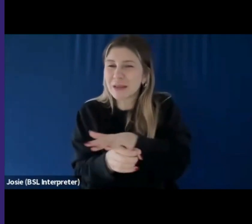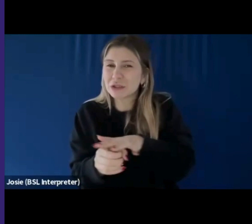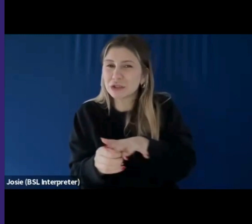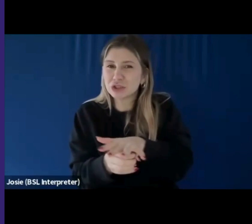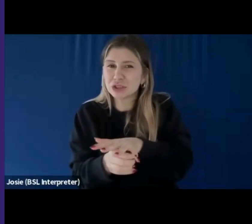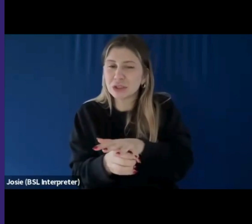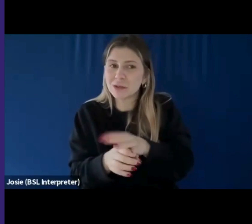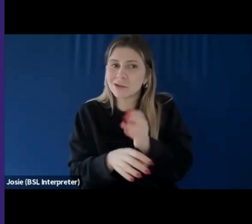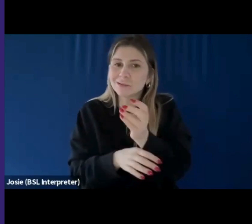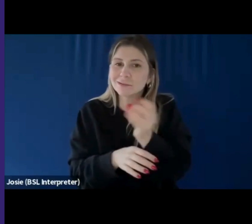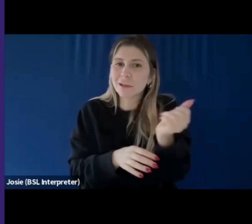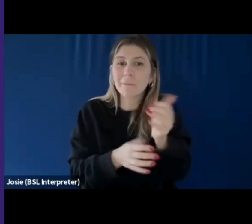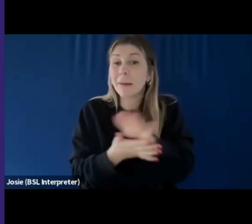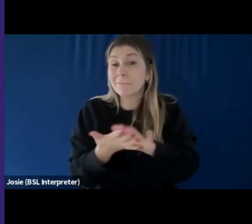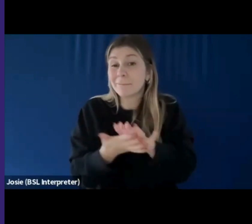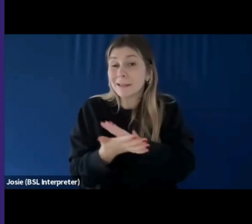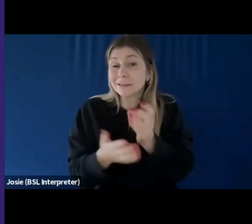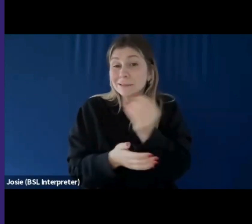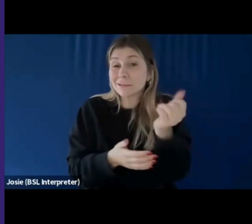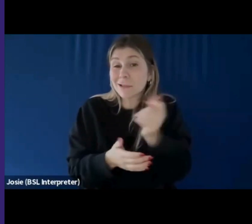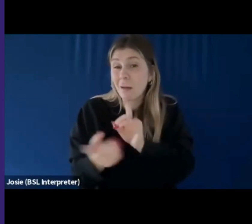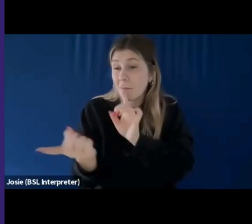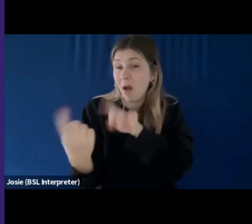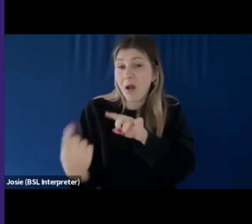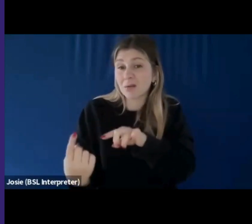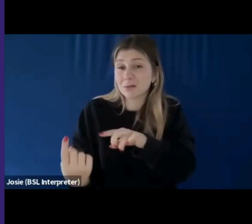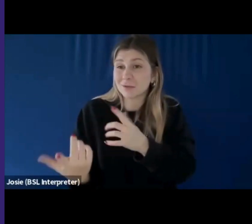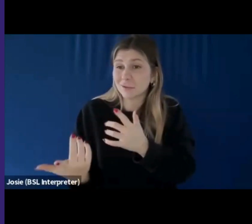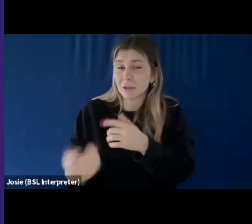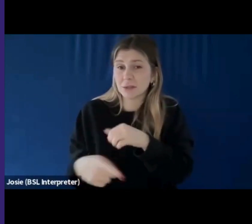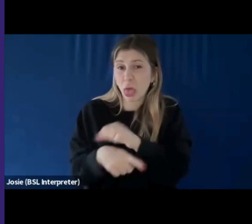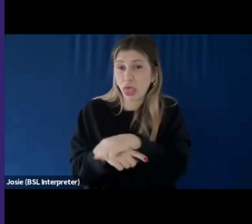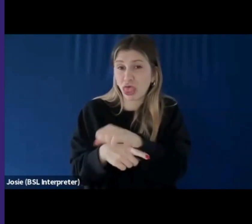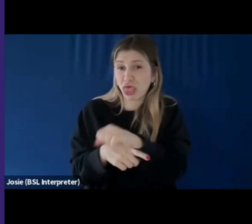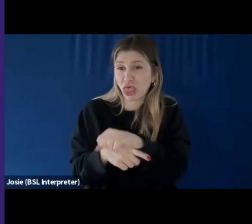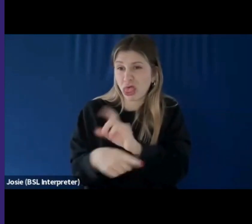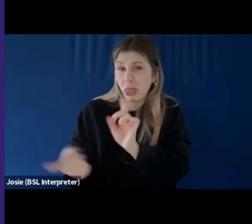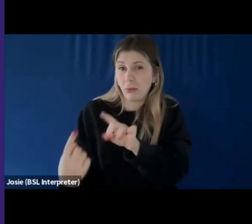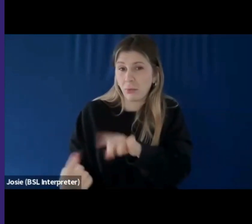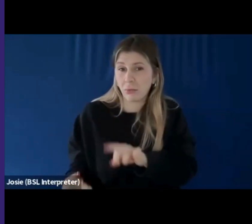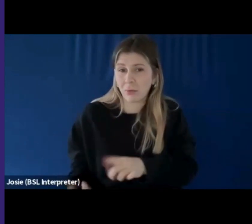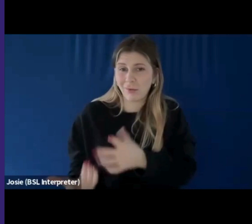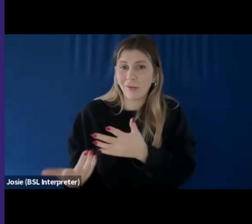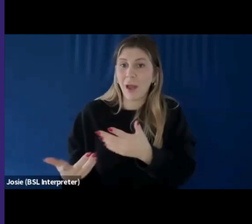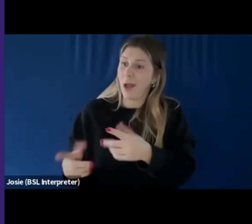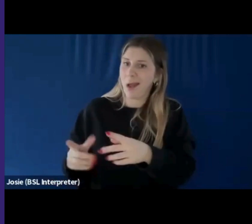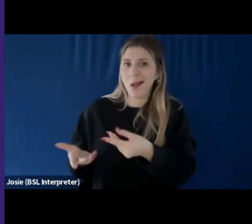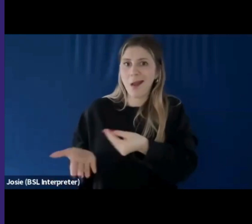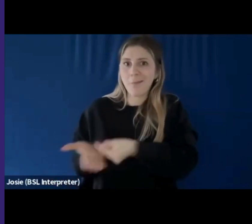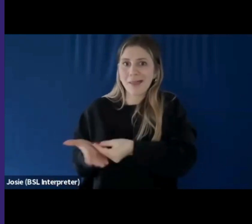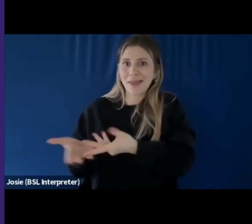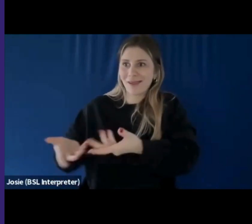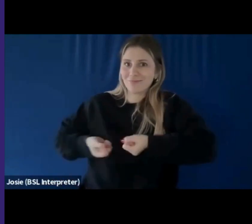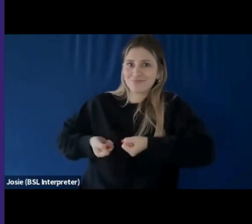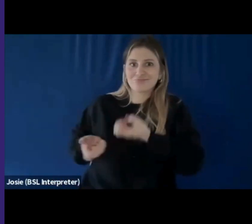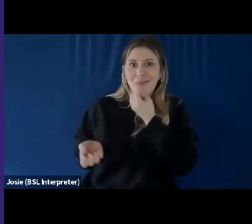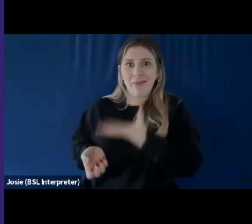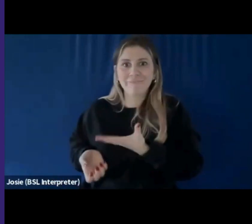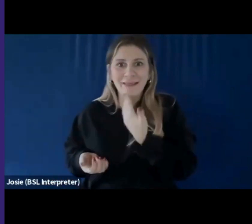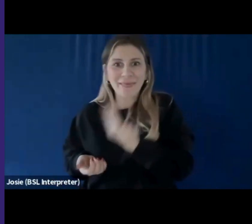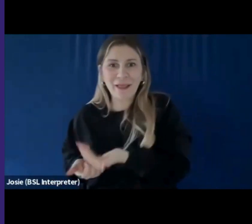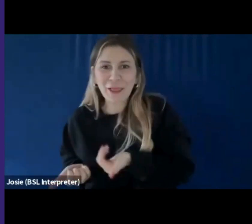the survey to get the cash and they don't really care about the feedback. I don't know. Sometimes that feels like the way. I've seen other examples